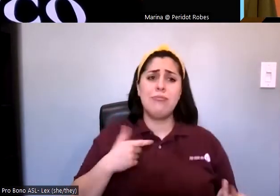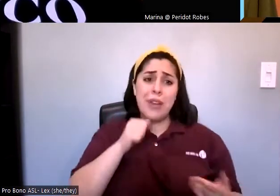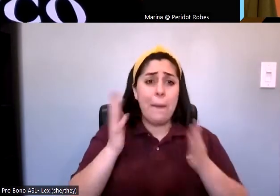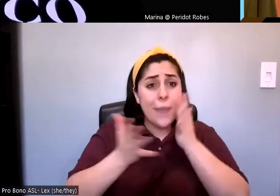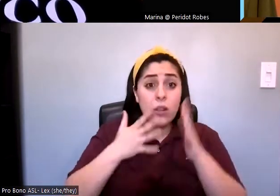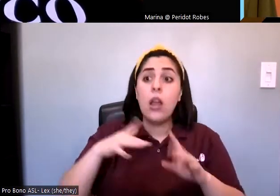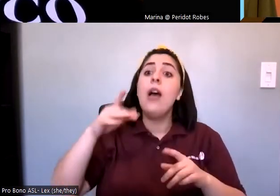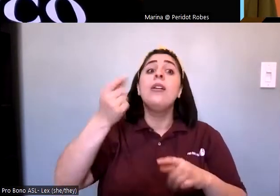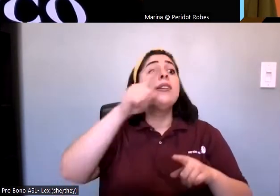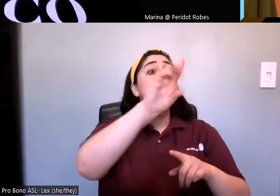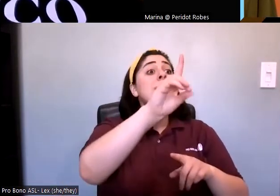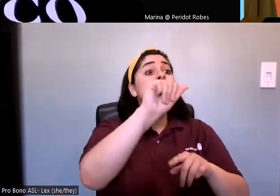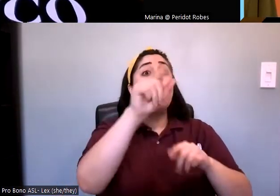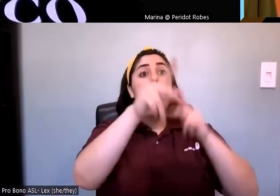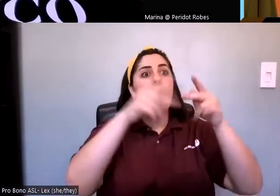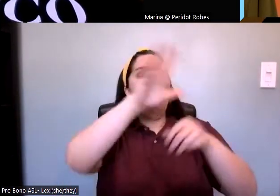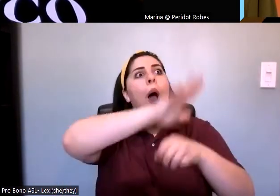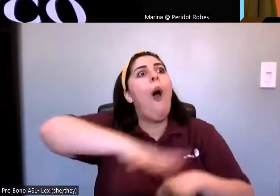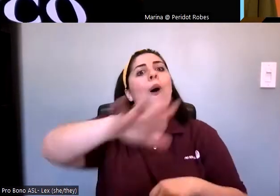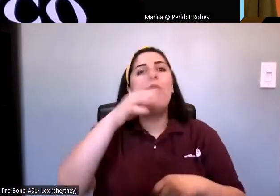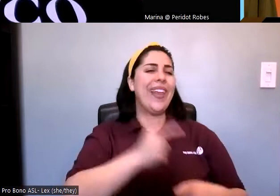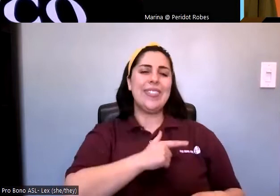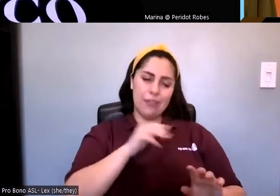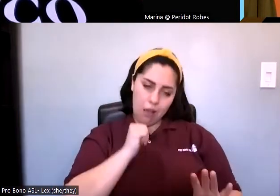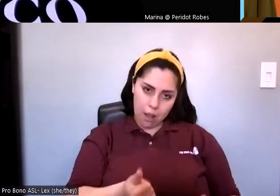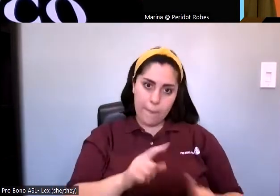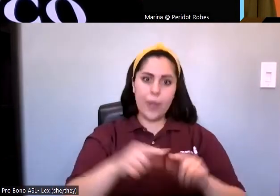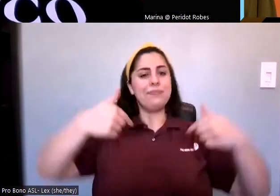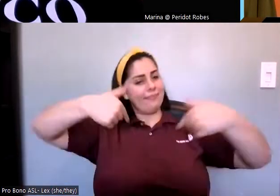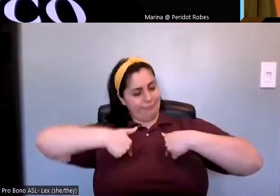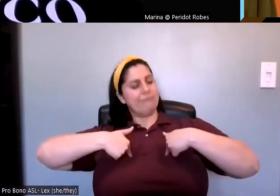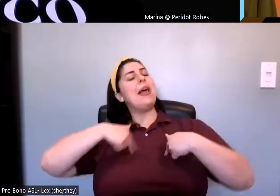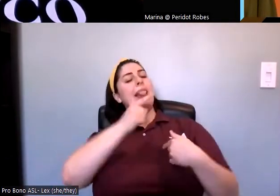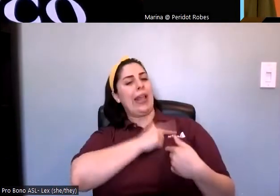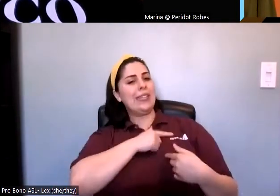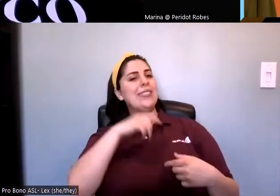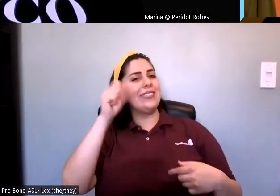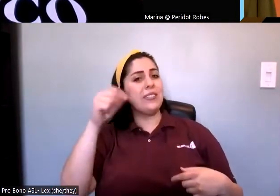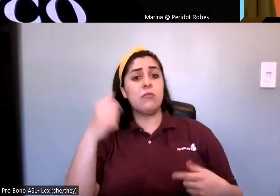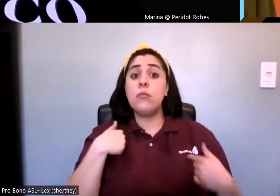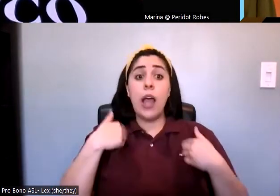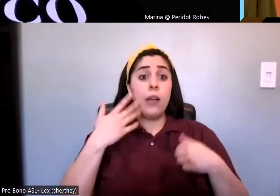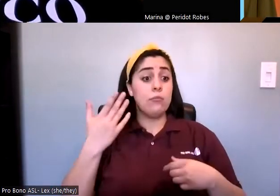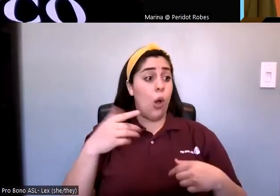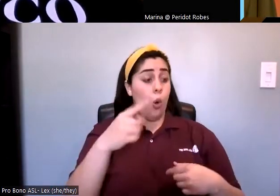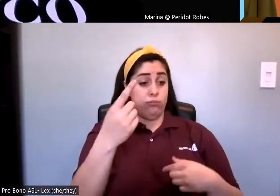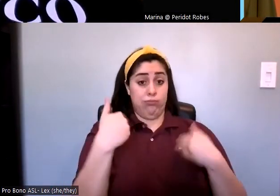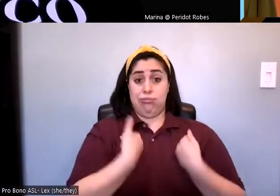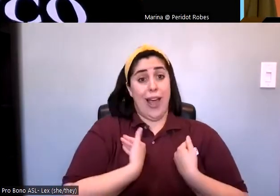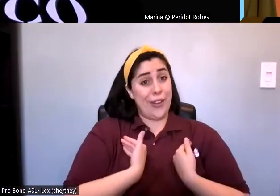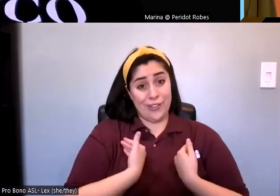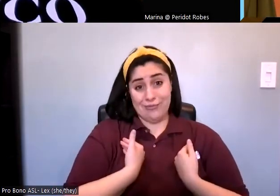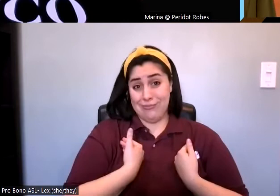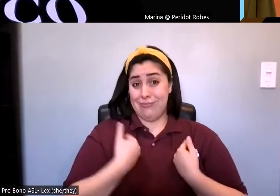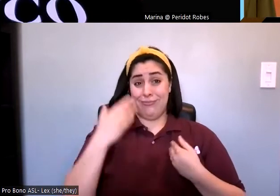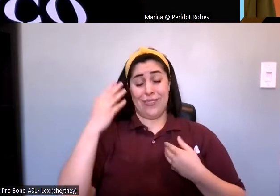people are lazy, but this disabled person in particular is lazy. I'm tired all the time, and and I